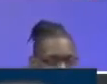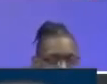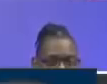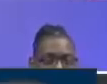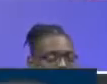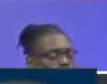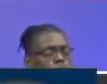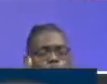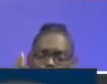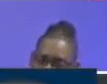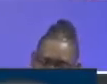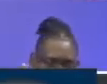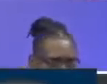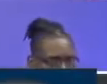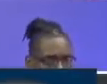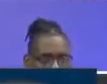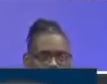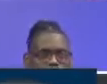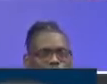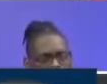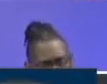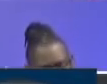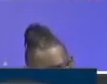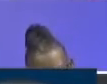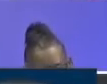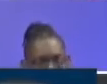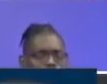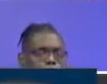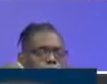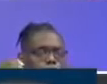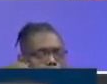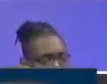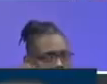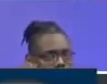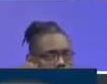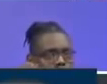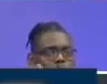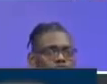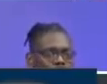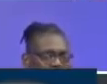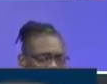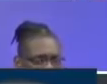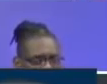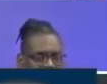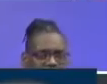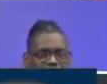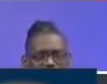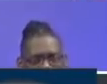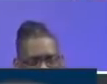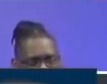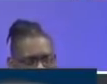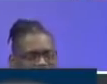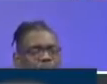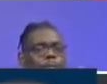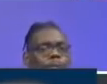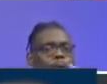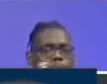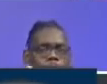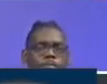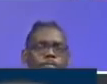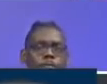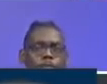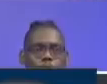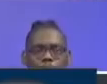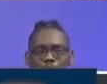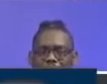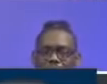created. Try and protect yourself from unnecessary exposure. If we